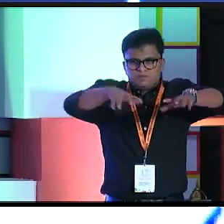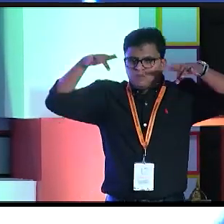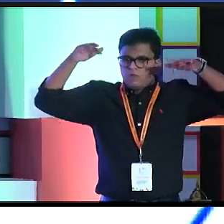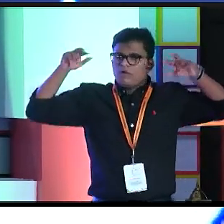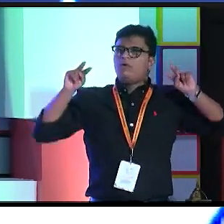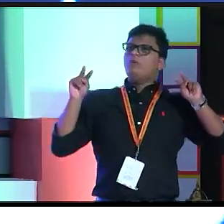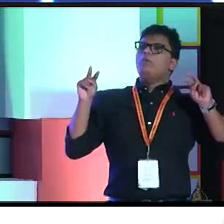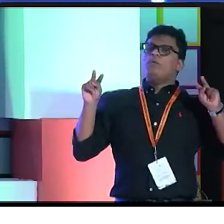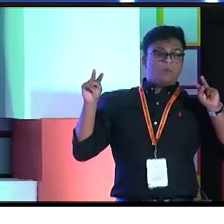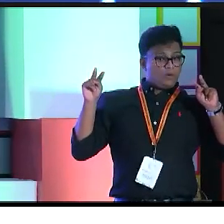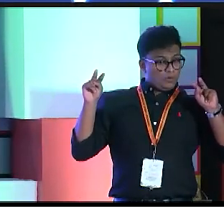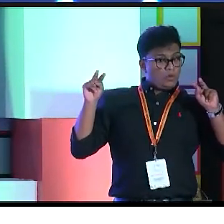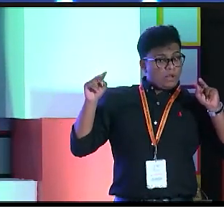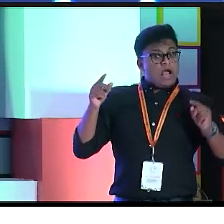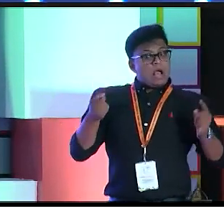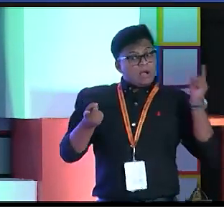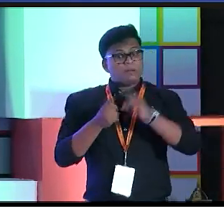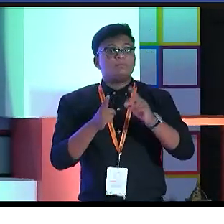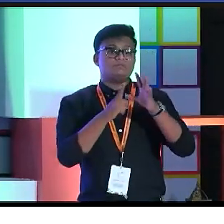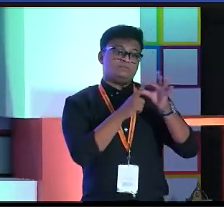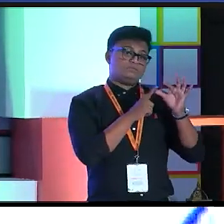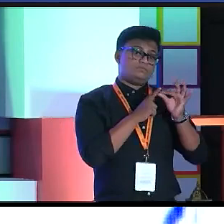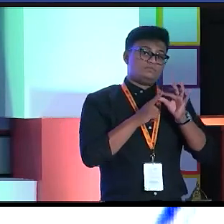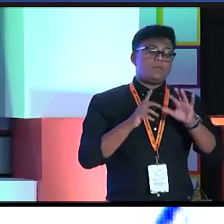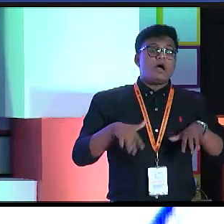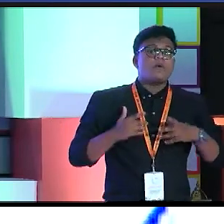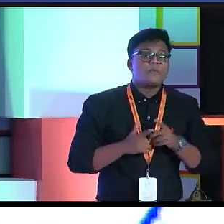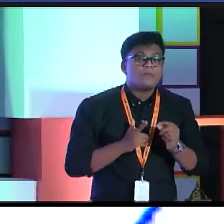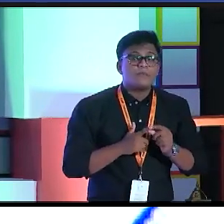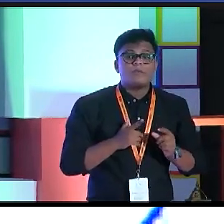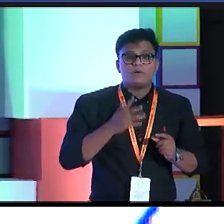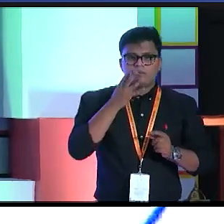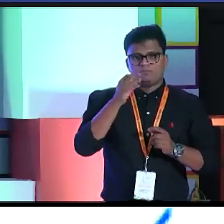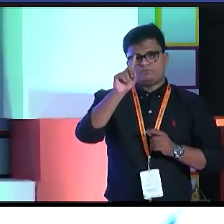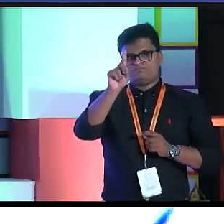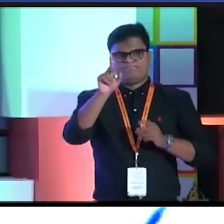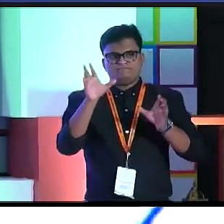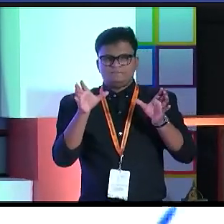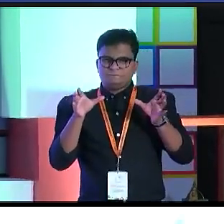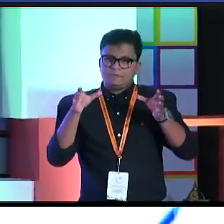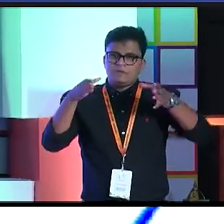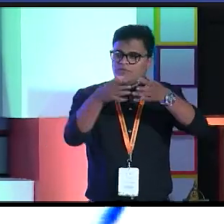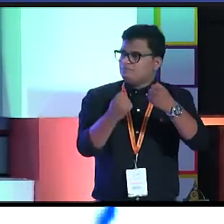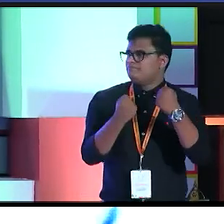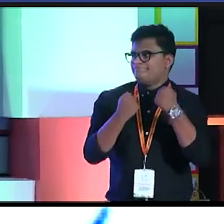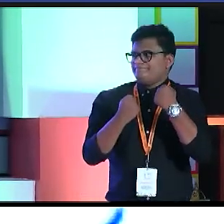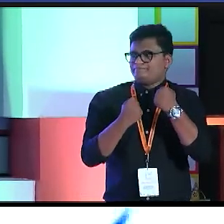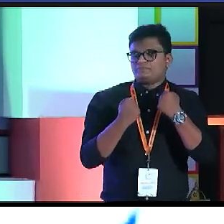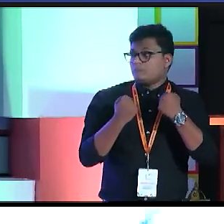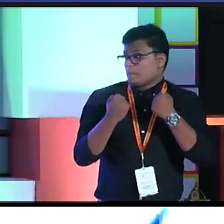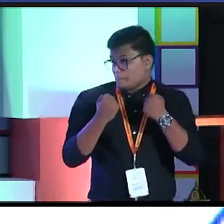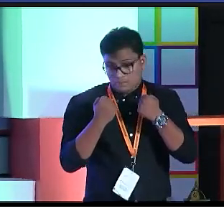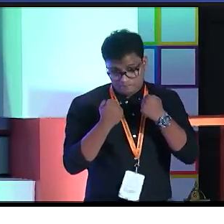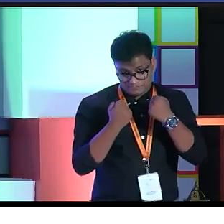one of the things we realized is to build a strong community, right? And hence, if you see a lot of that